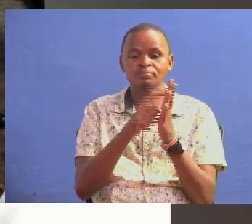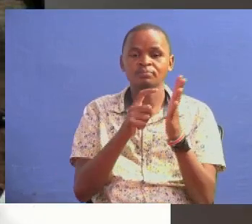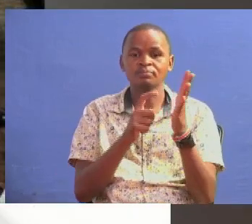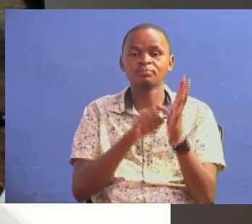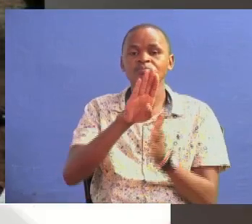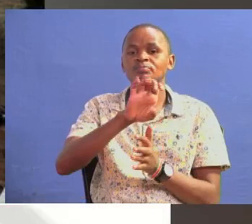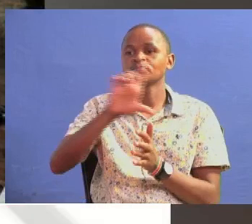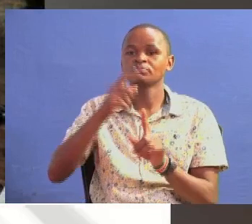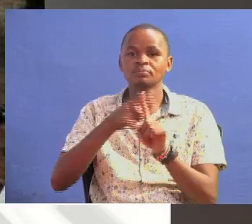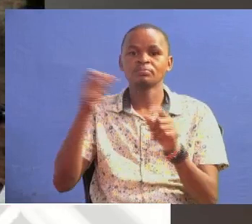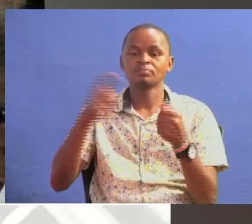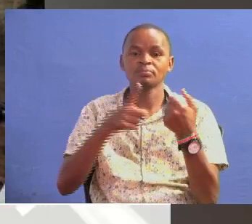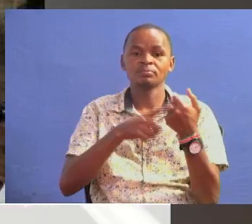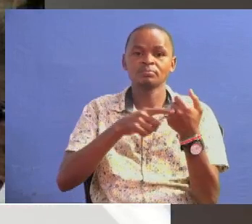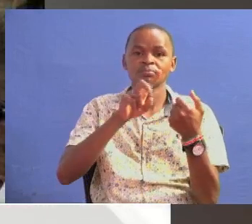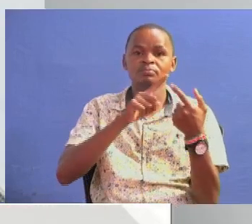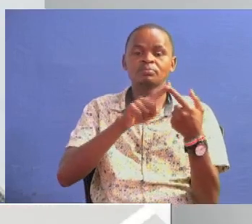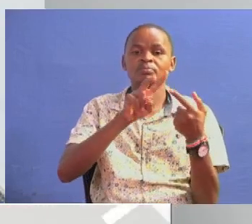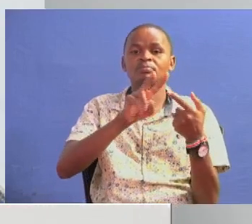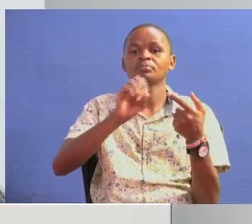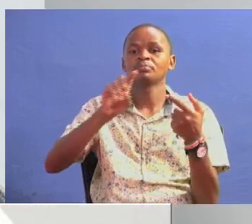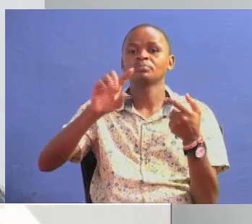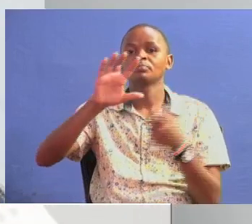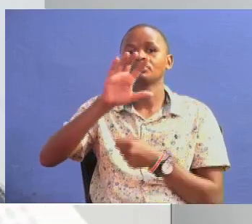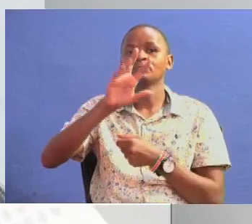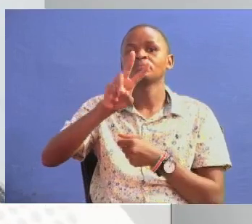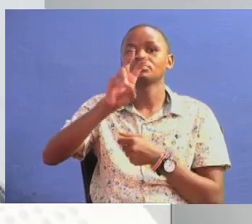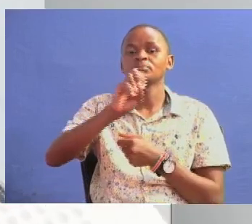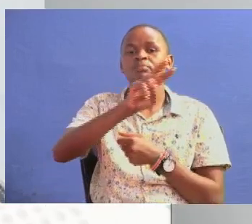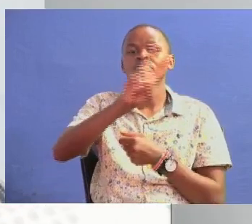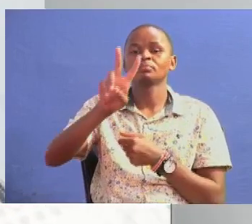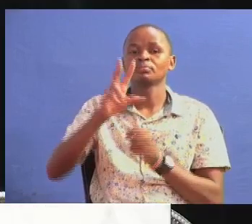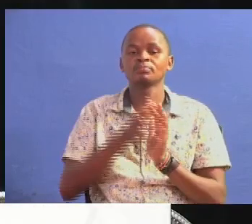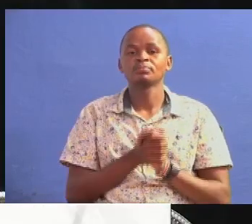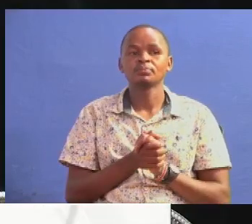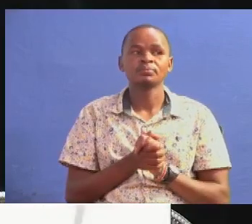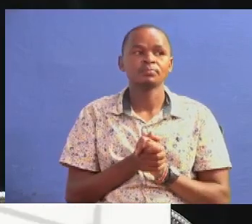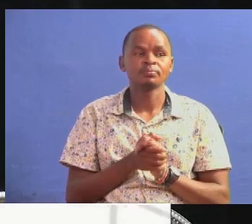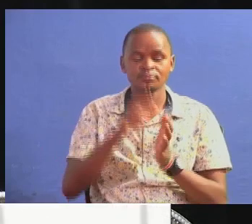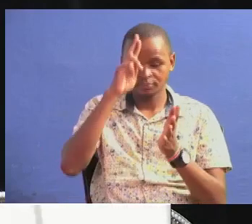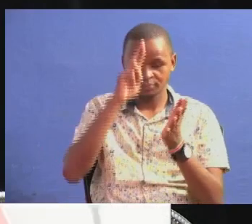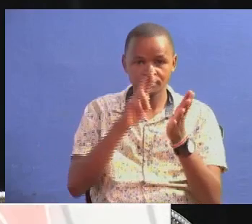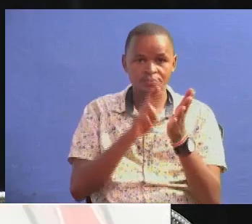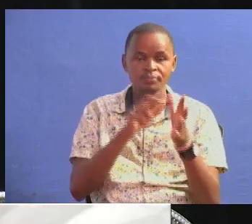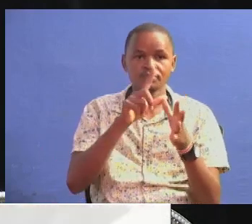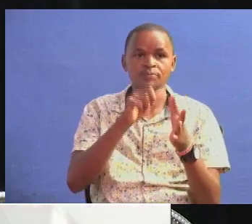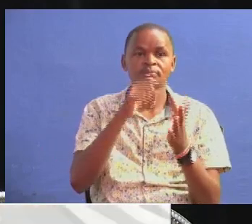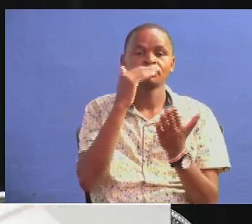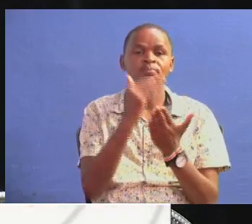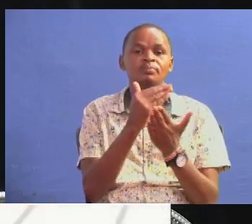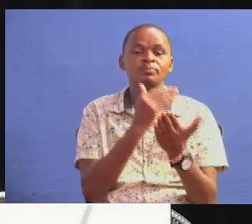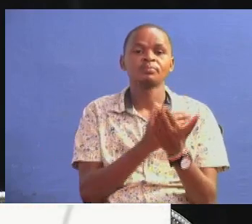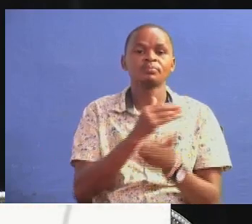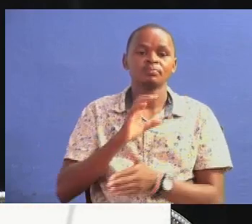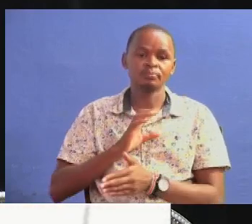pending bills from June 2005 to June 2022. Recognizing this magnitude of the problem,